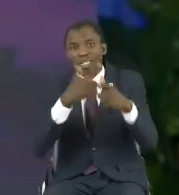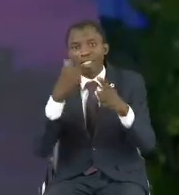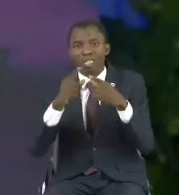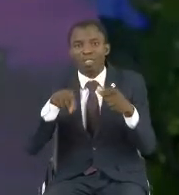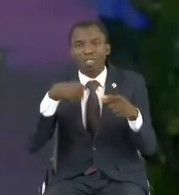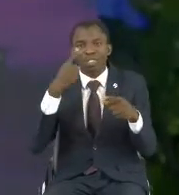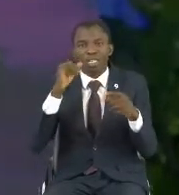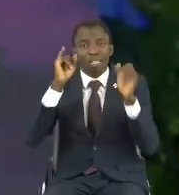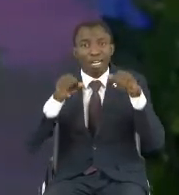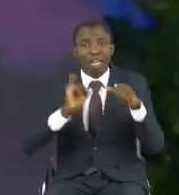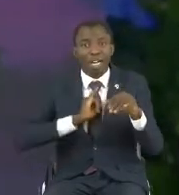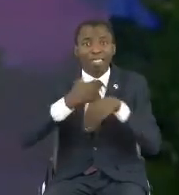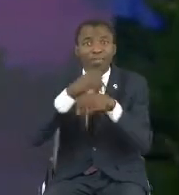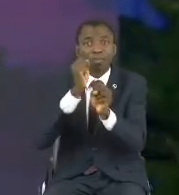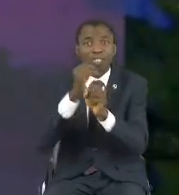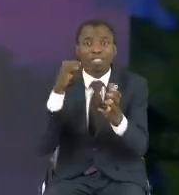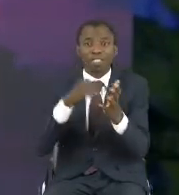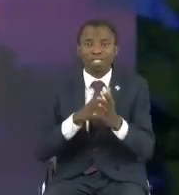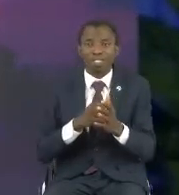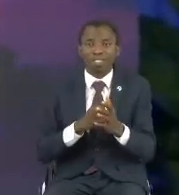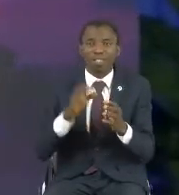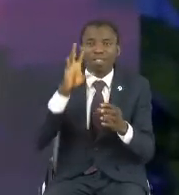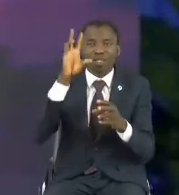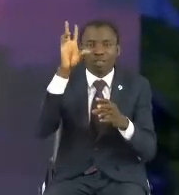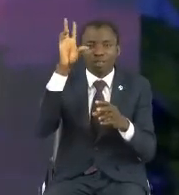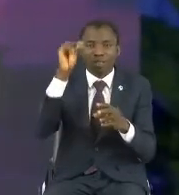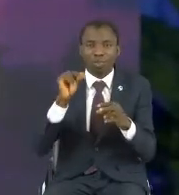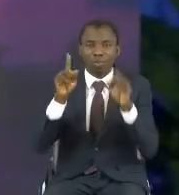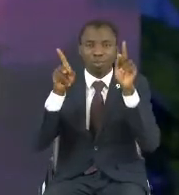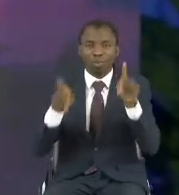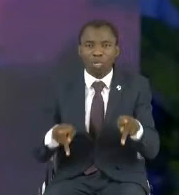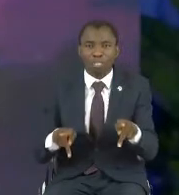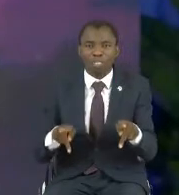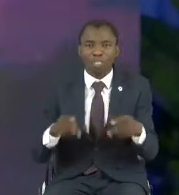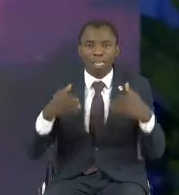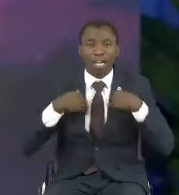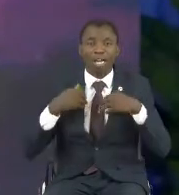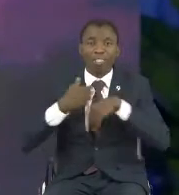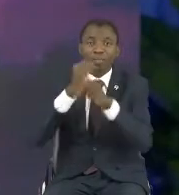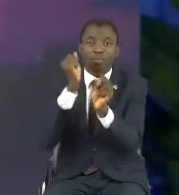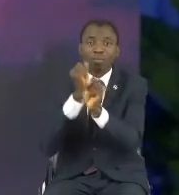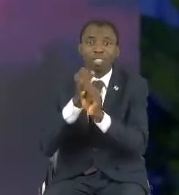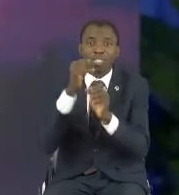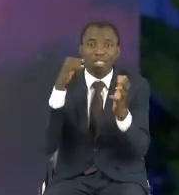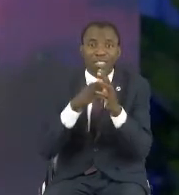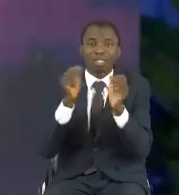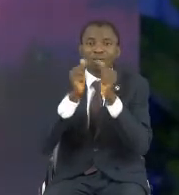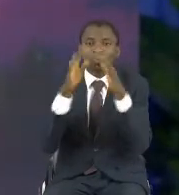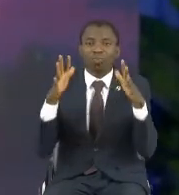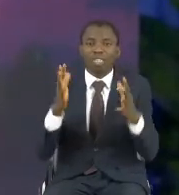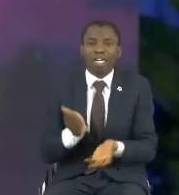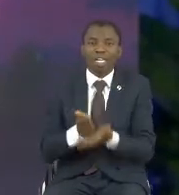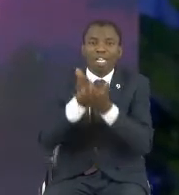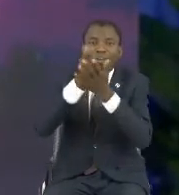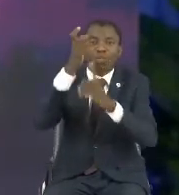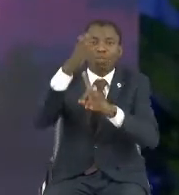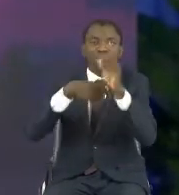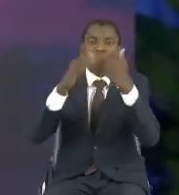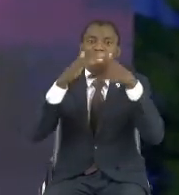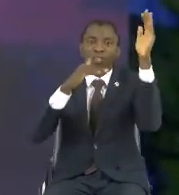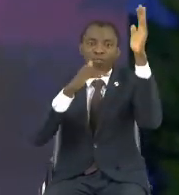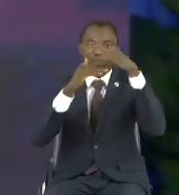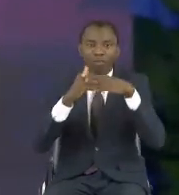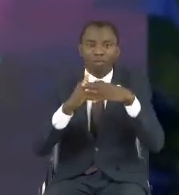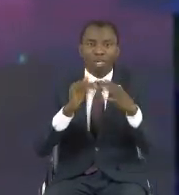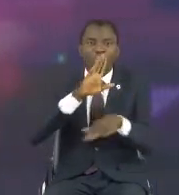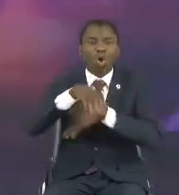I make it? No person has made it without help from heaven. All the